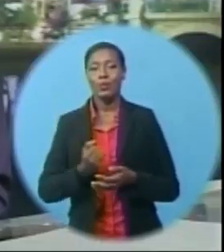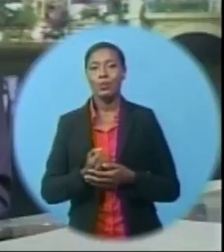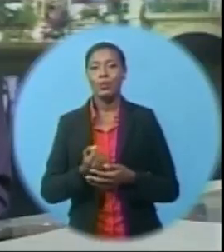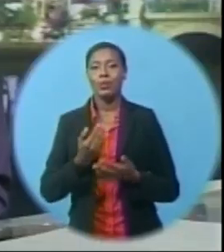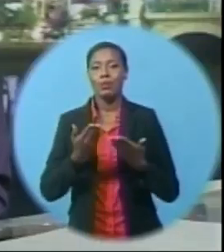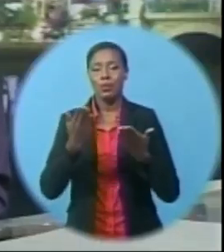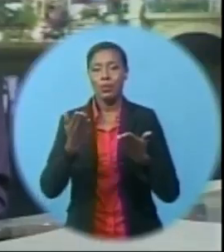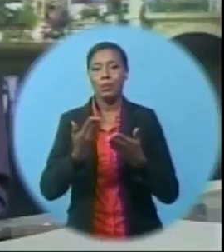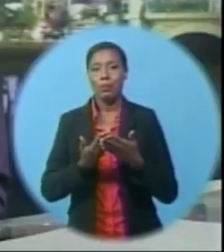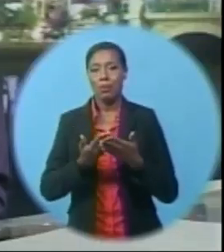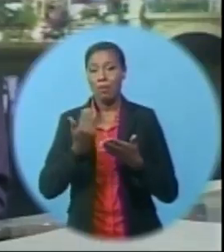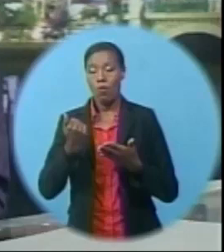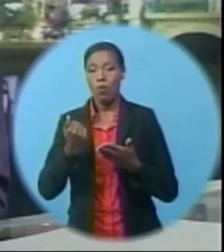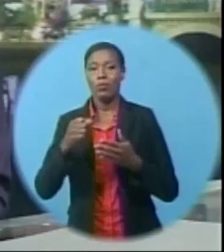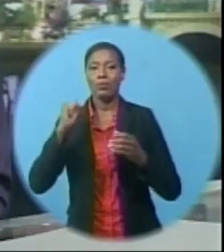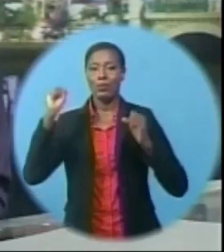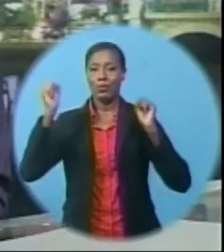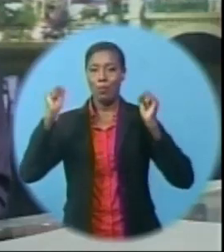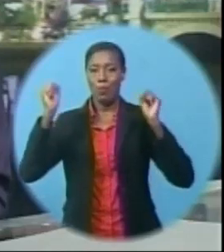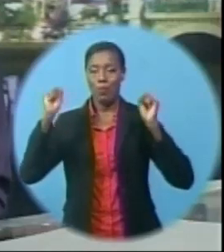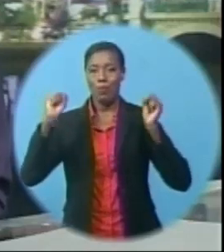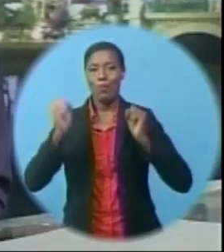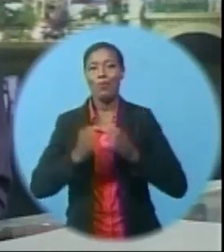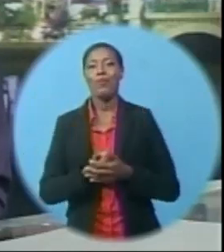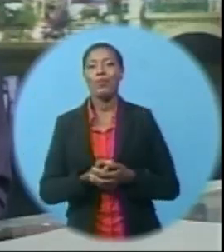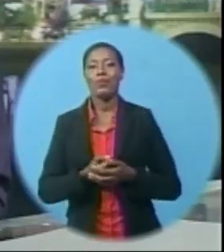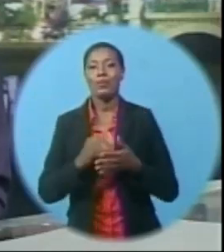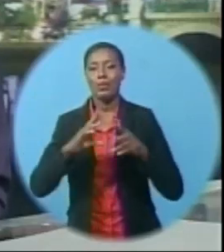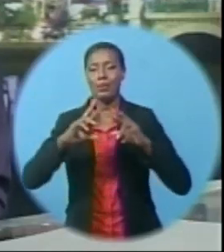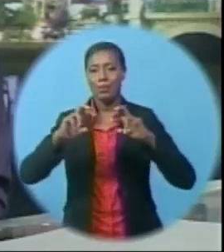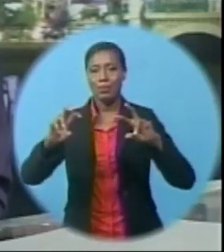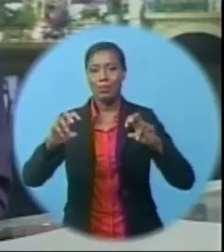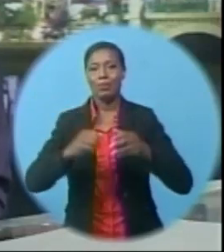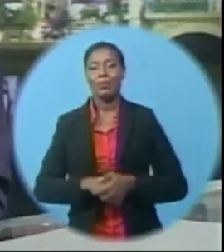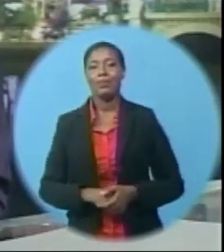just a moment, but before we get to that, here's a tip from Cooperators General Insurance.